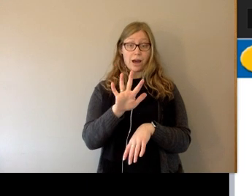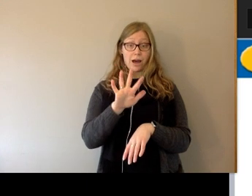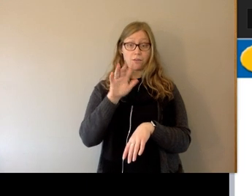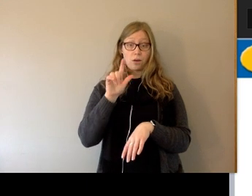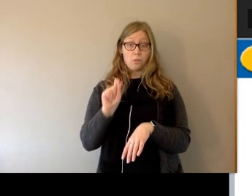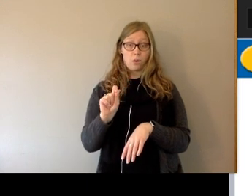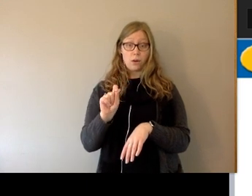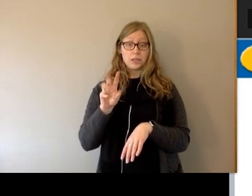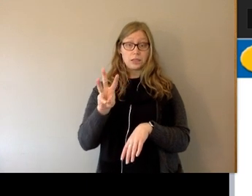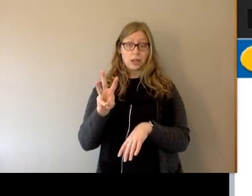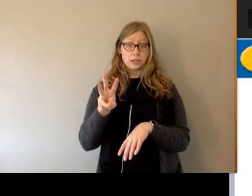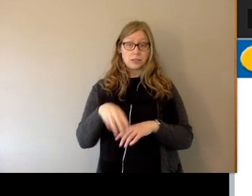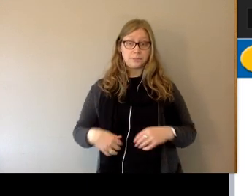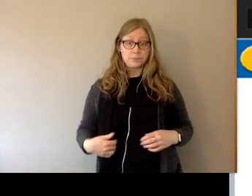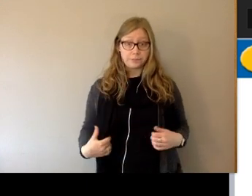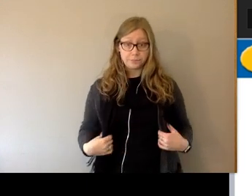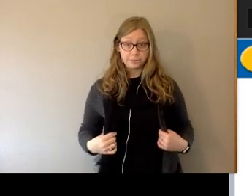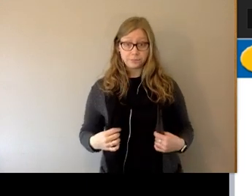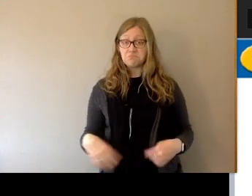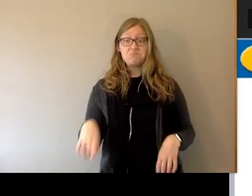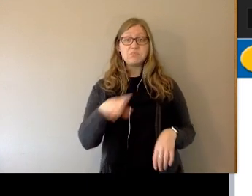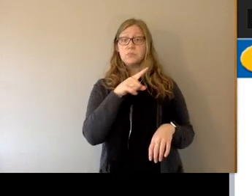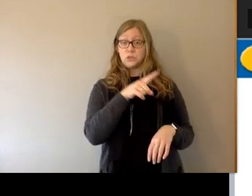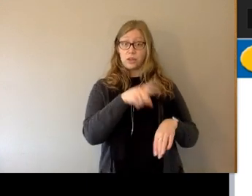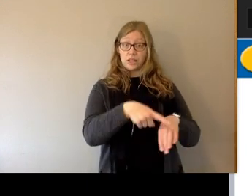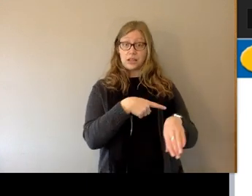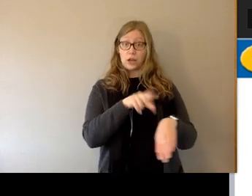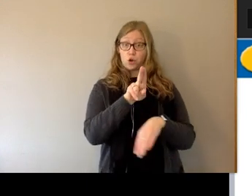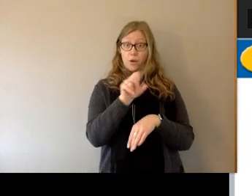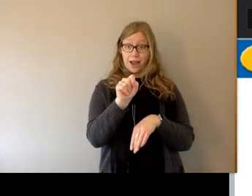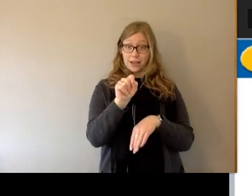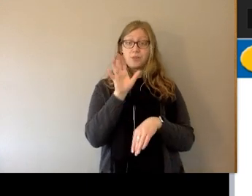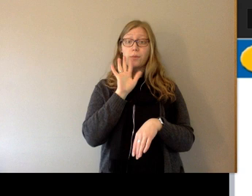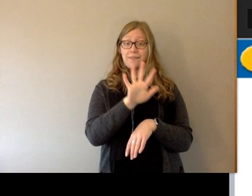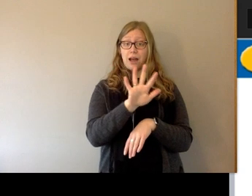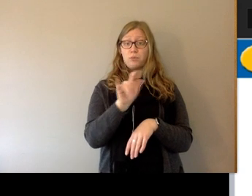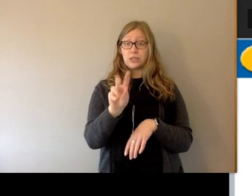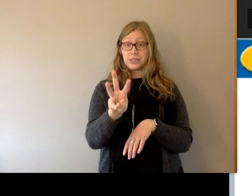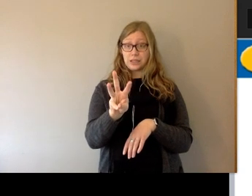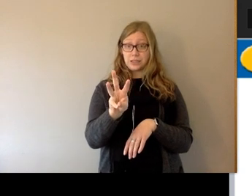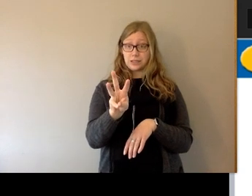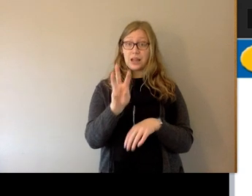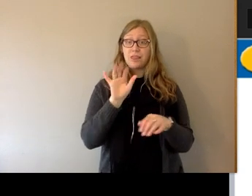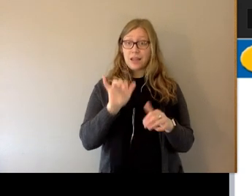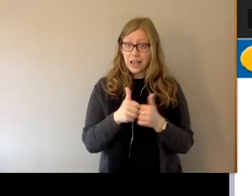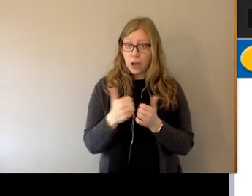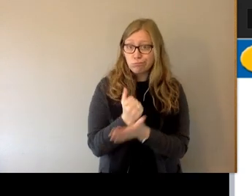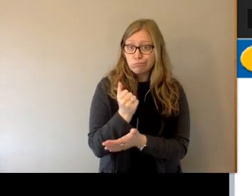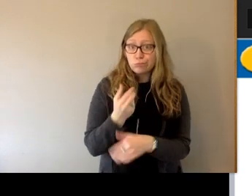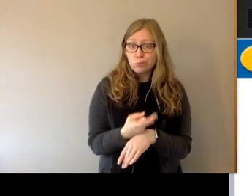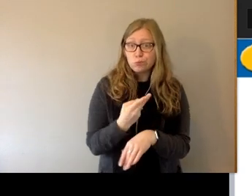have any units for that. So this length right here is 5.6. And that's how you will use that